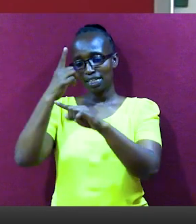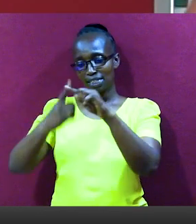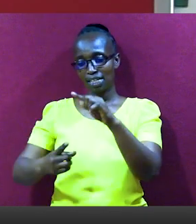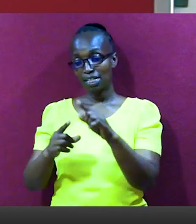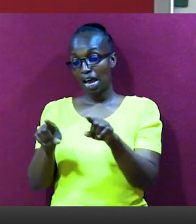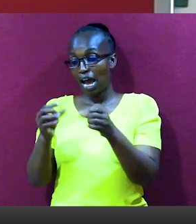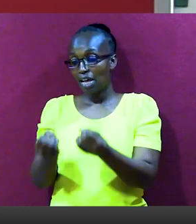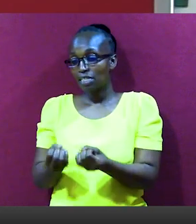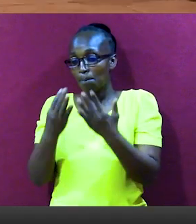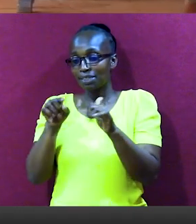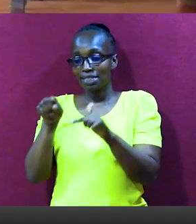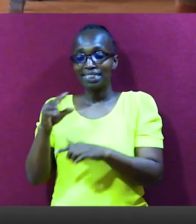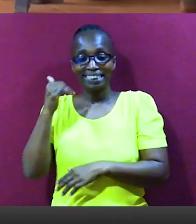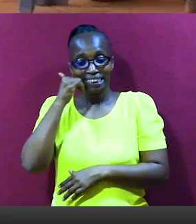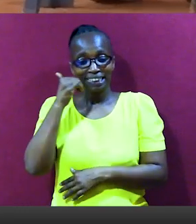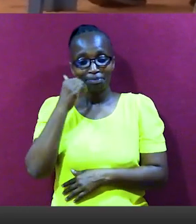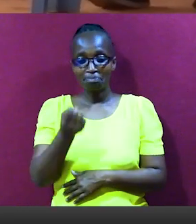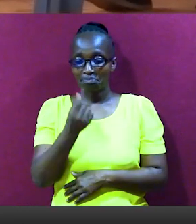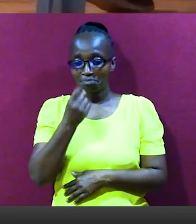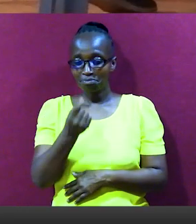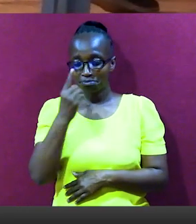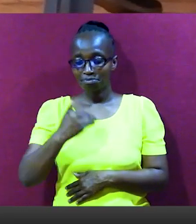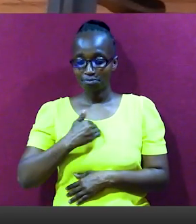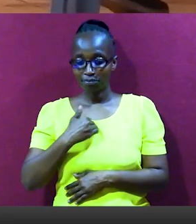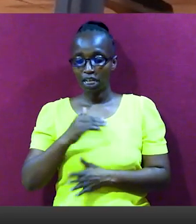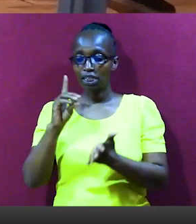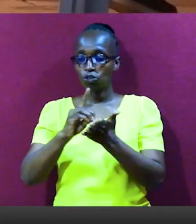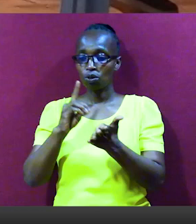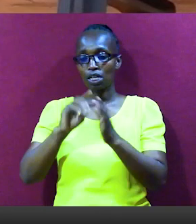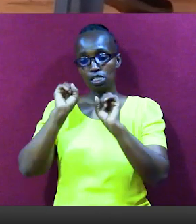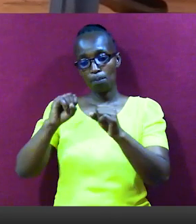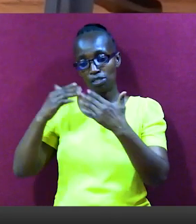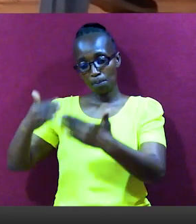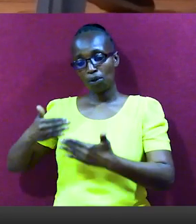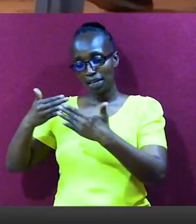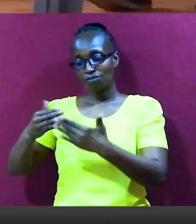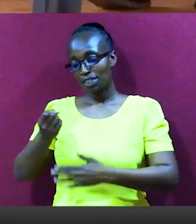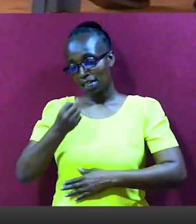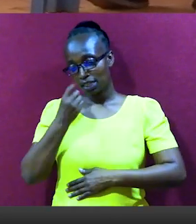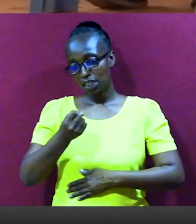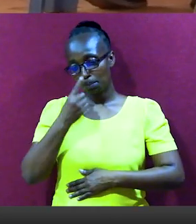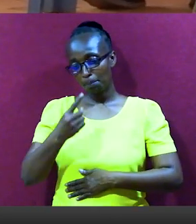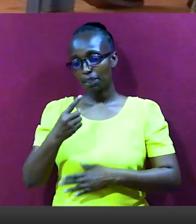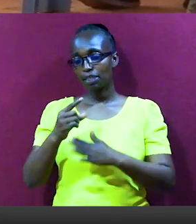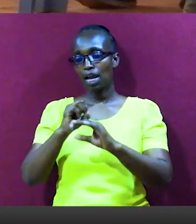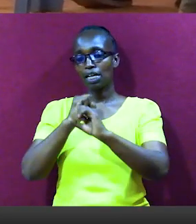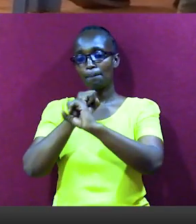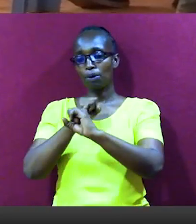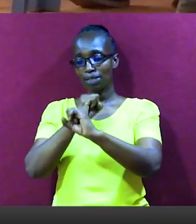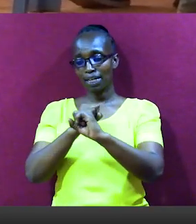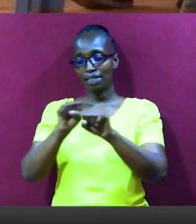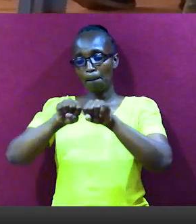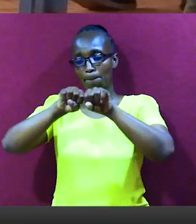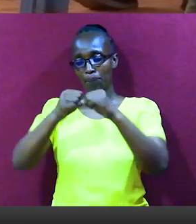a full 70, 90 years. Japo ugonjwa huu hauna tiba, madaktari wanaweza kutoa